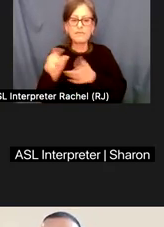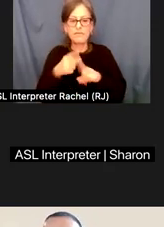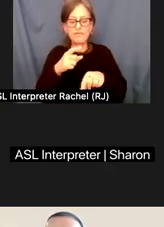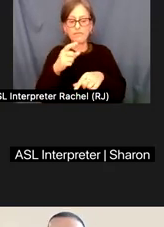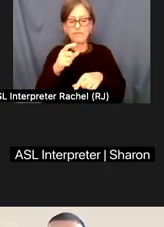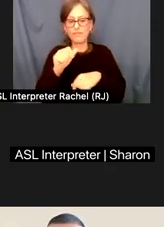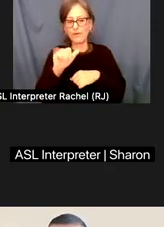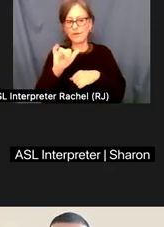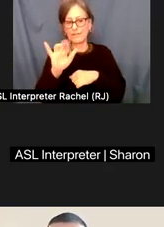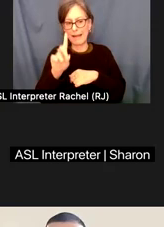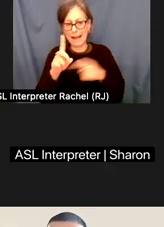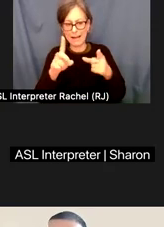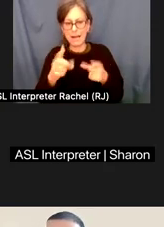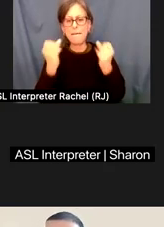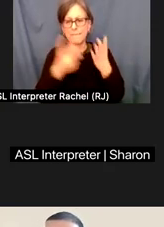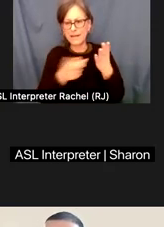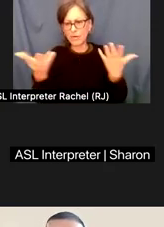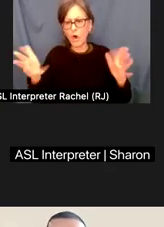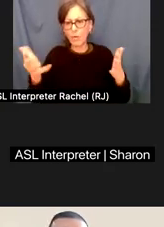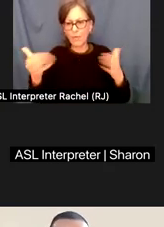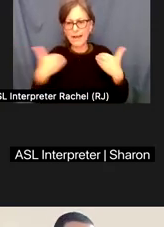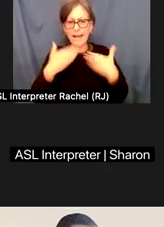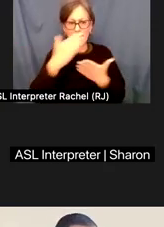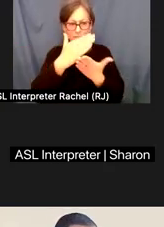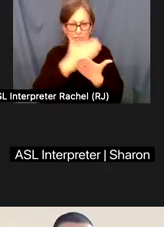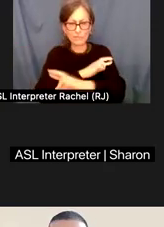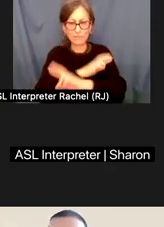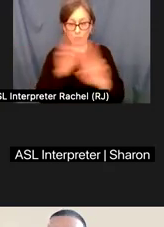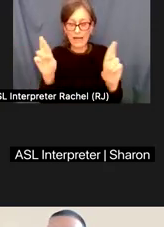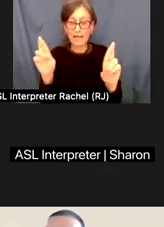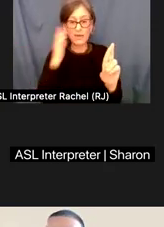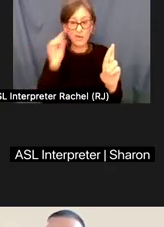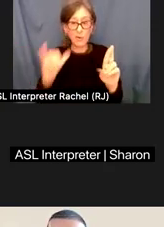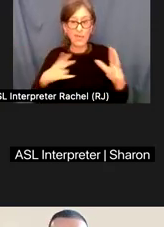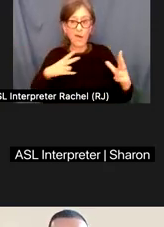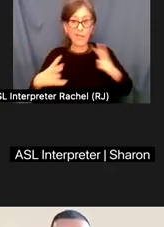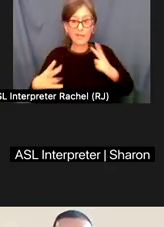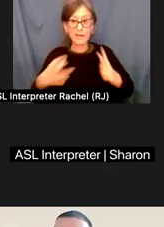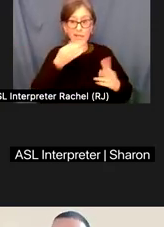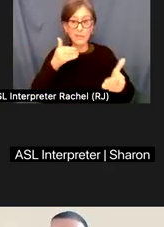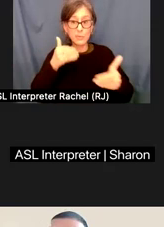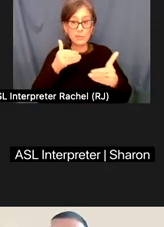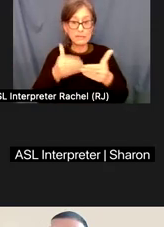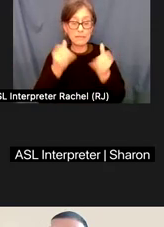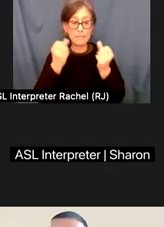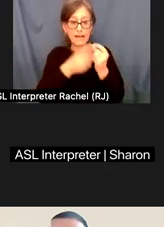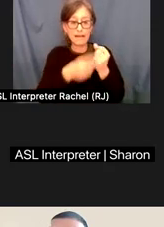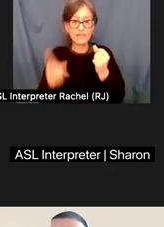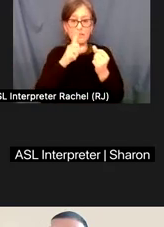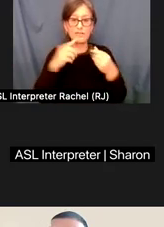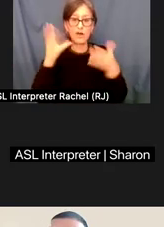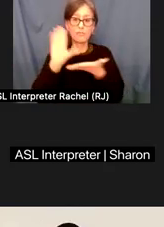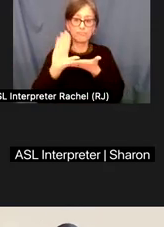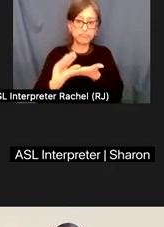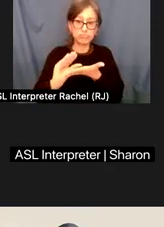sure, many of you guys have these things now. In fact, the holidays are coming up and many of these things are actually on sale for the